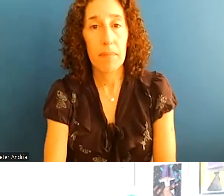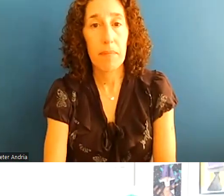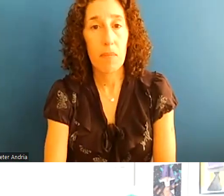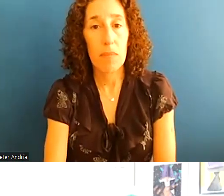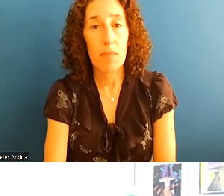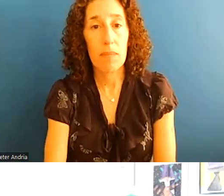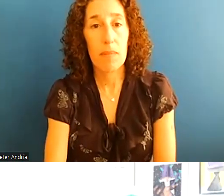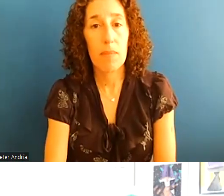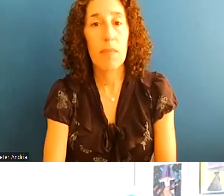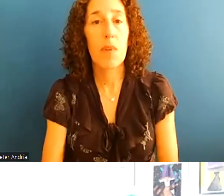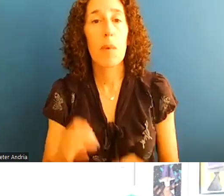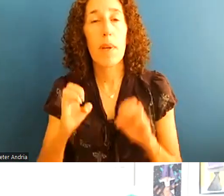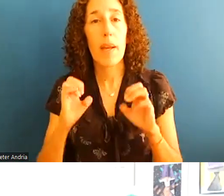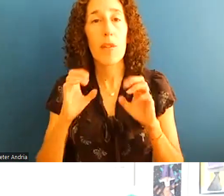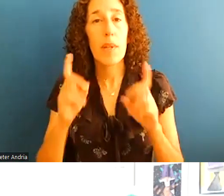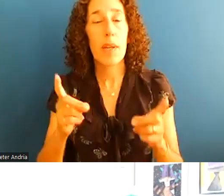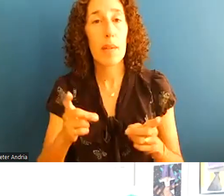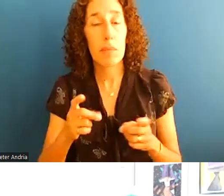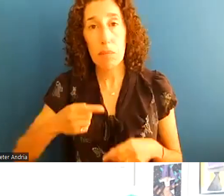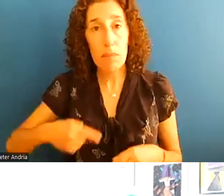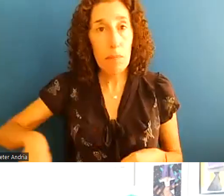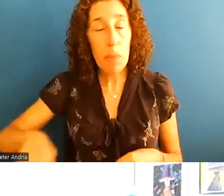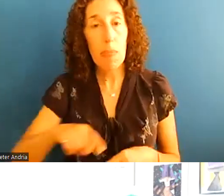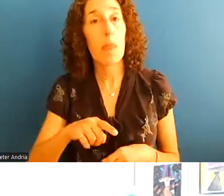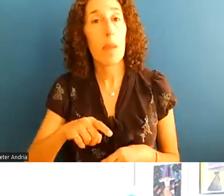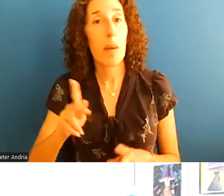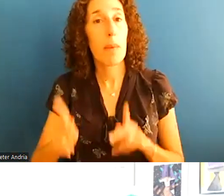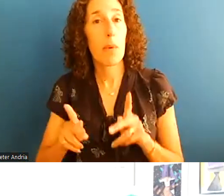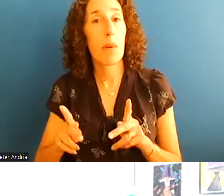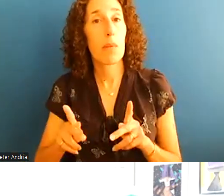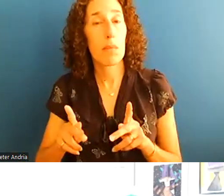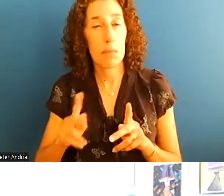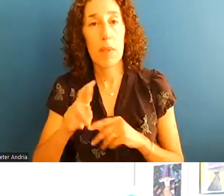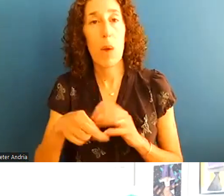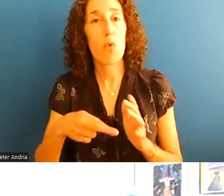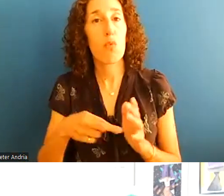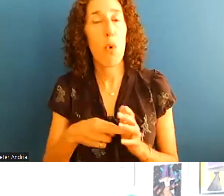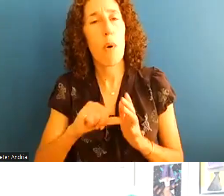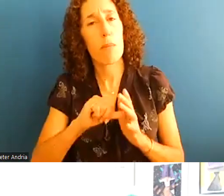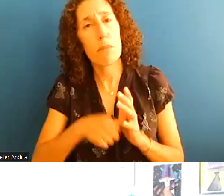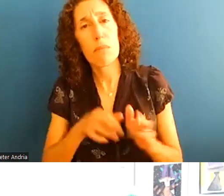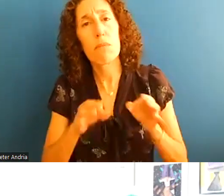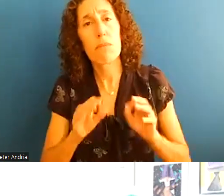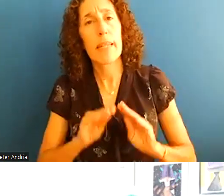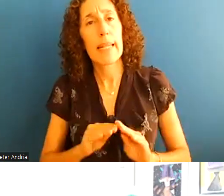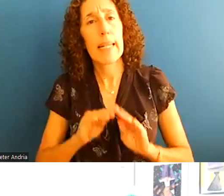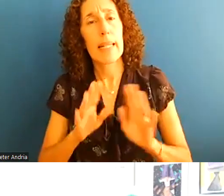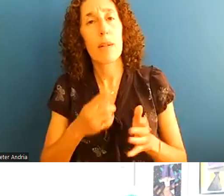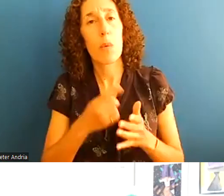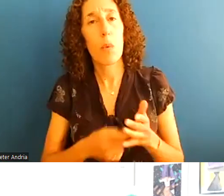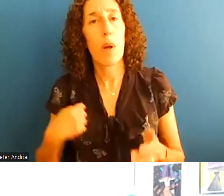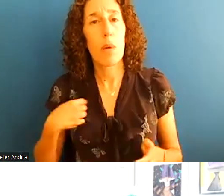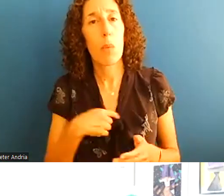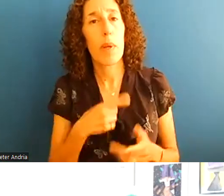the survivors and anyone that we come into contact with about our role. And like, again, I said, about supporting the